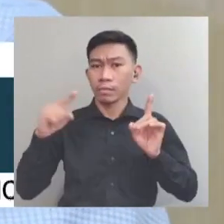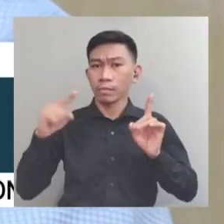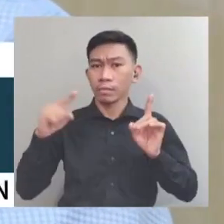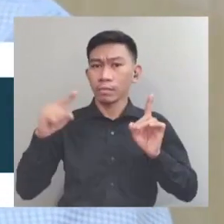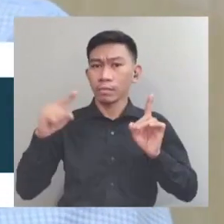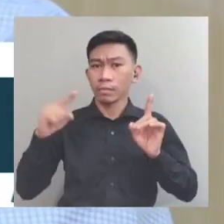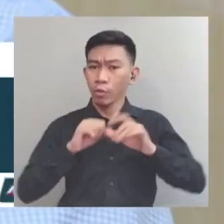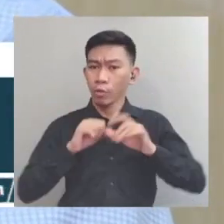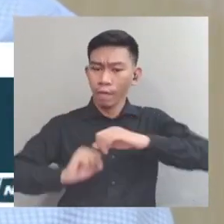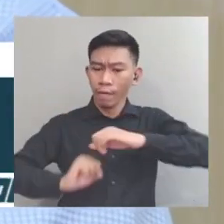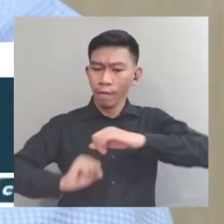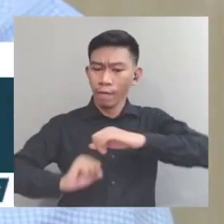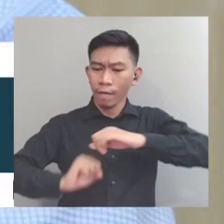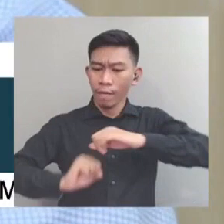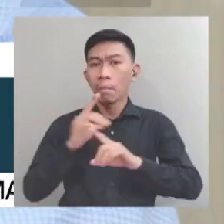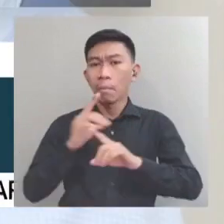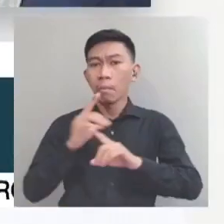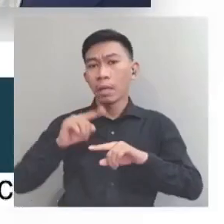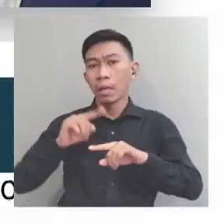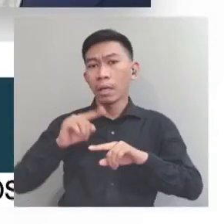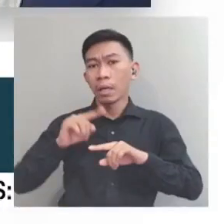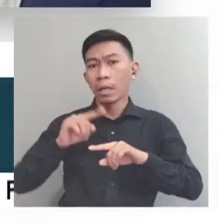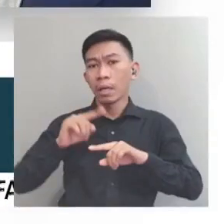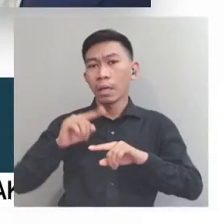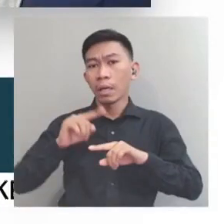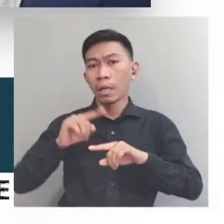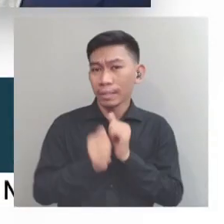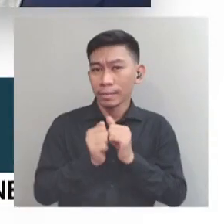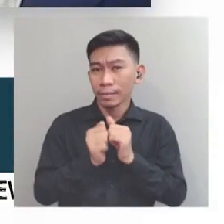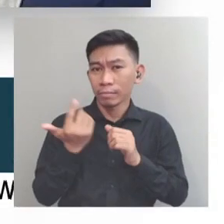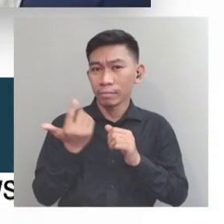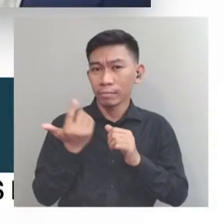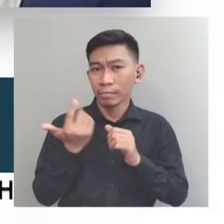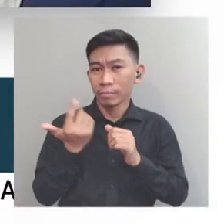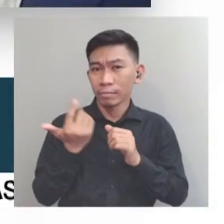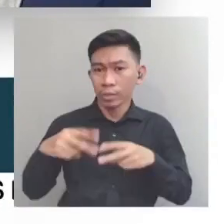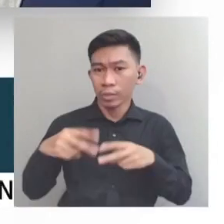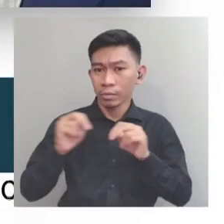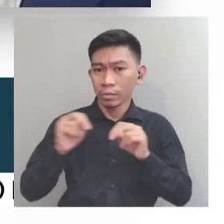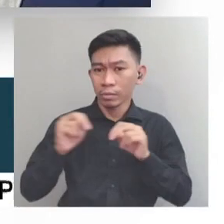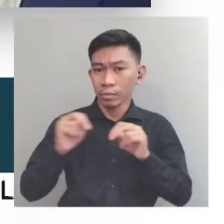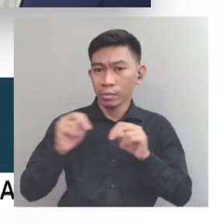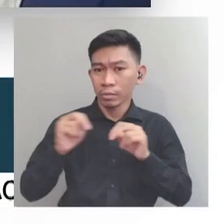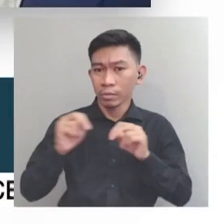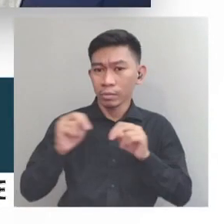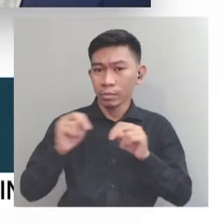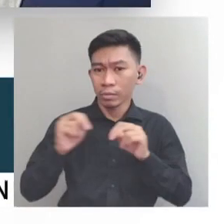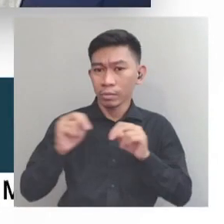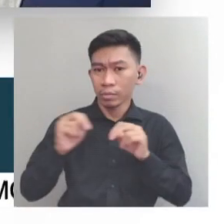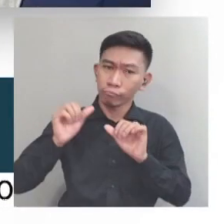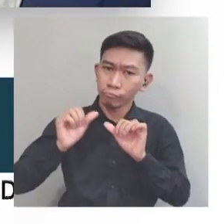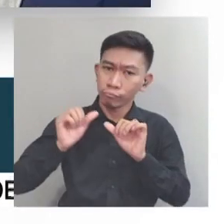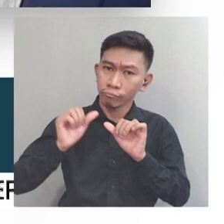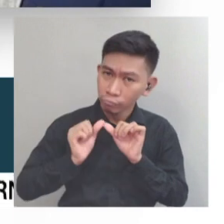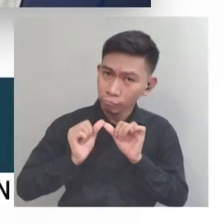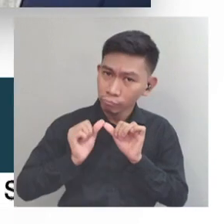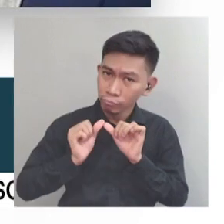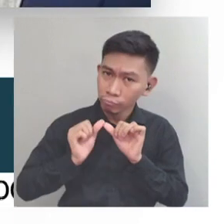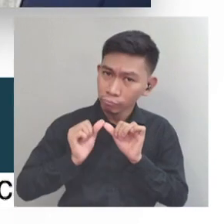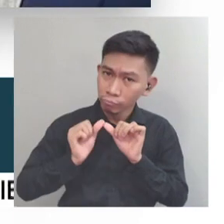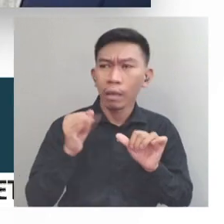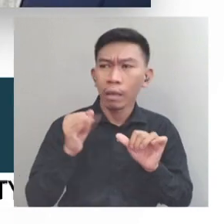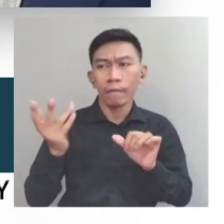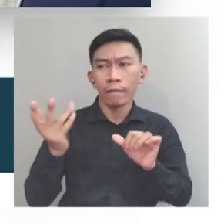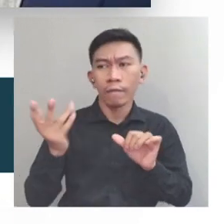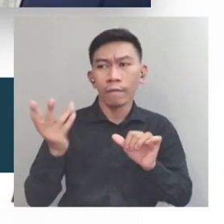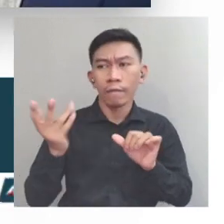if it has the respect of the people. In his Twitter post last June 4, Lacson pointed out that the word Senate means a chamber